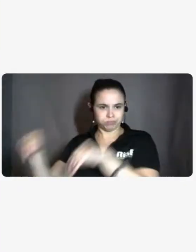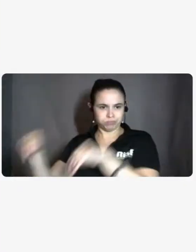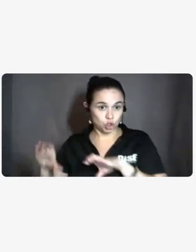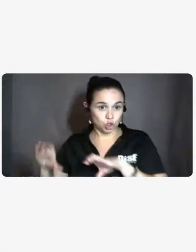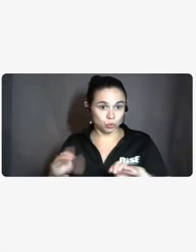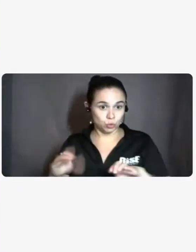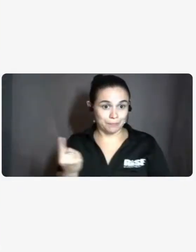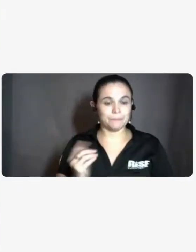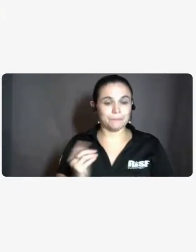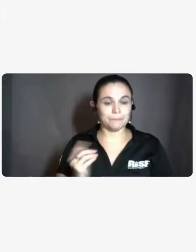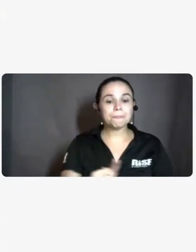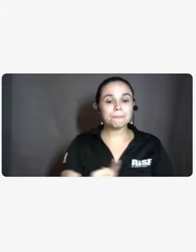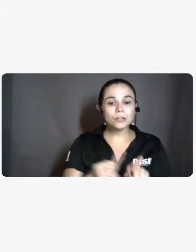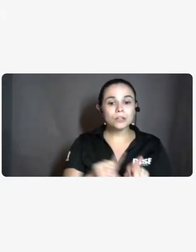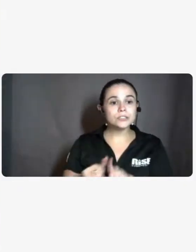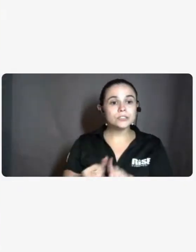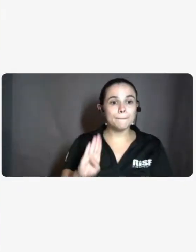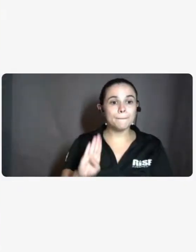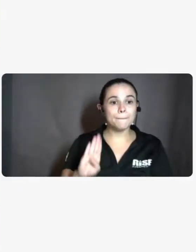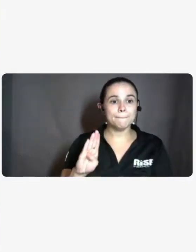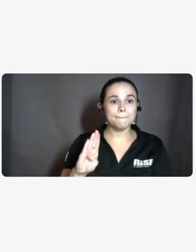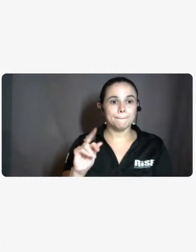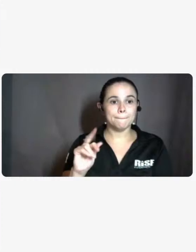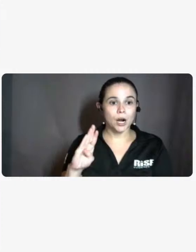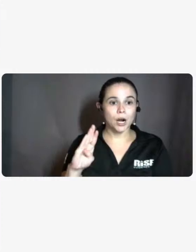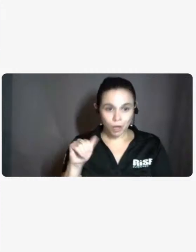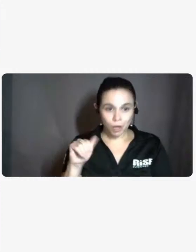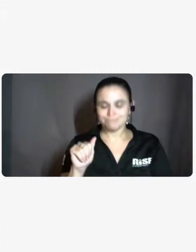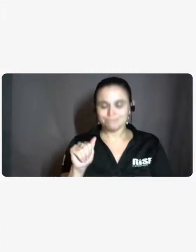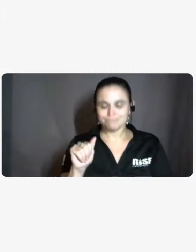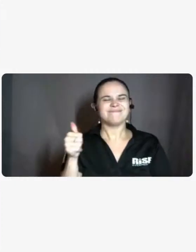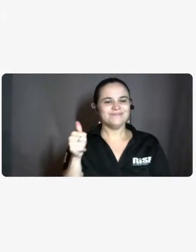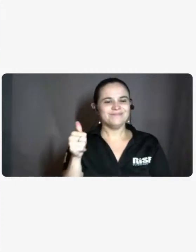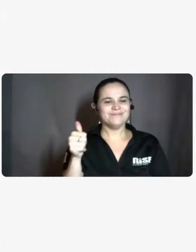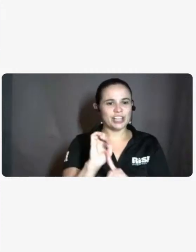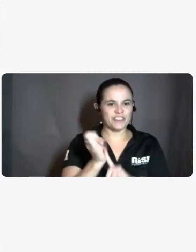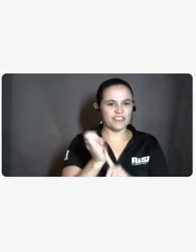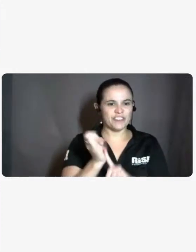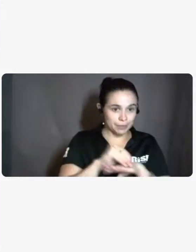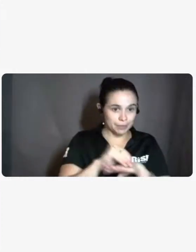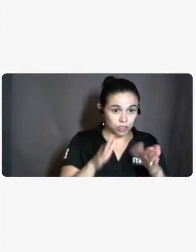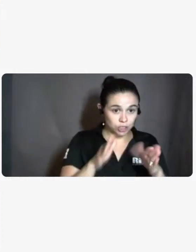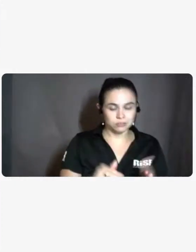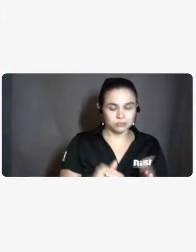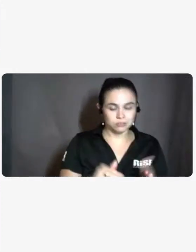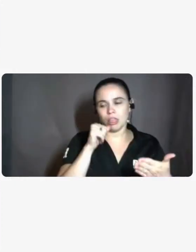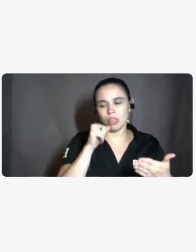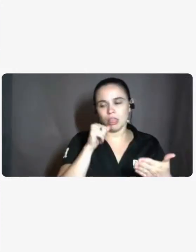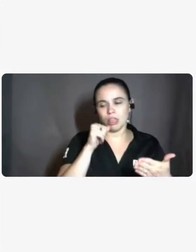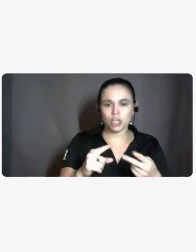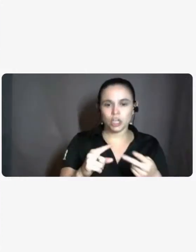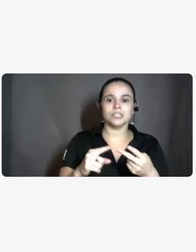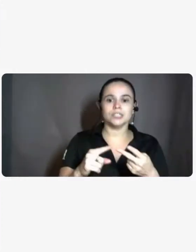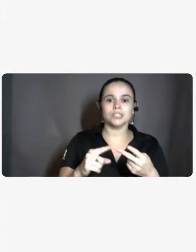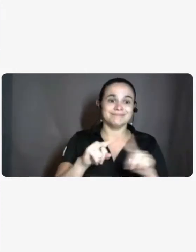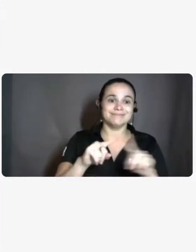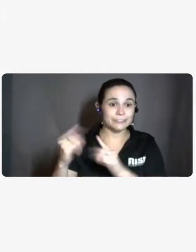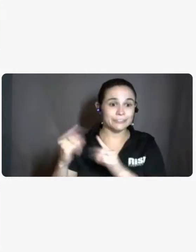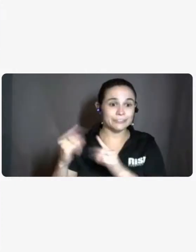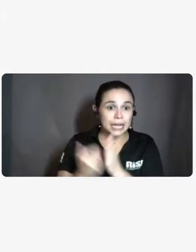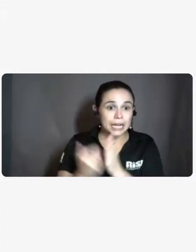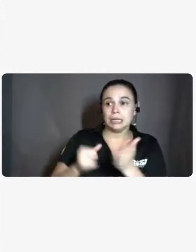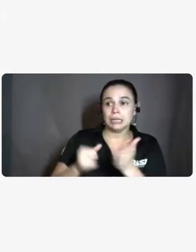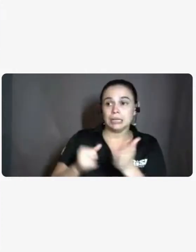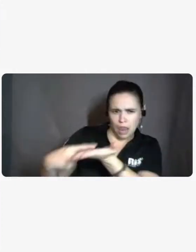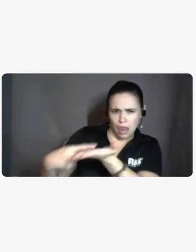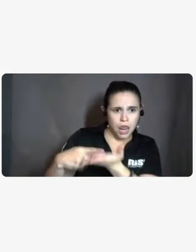long letters, all the environmental problems, all the various items that were mentioned, she wrote all of those letters. She put all of those together.